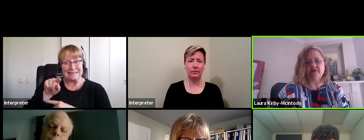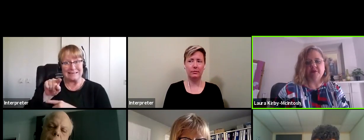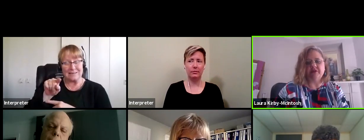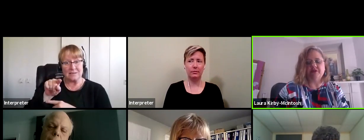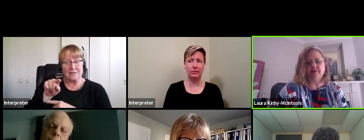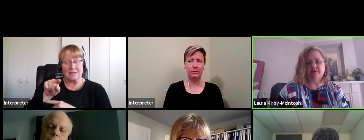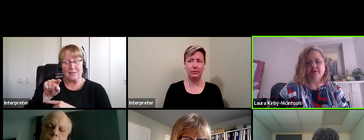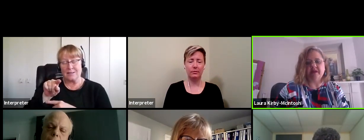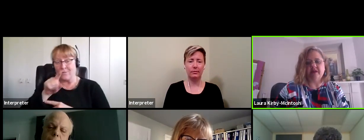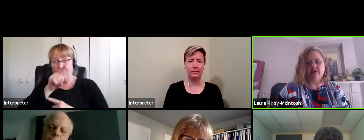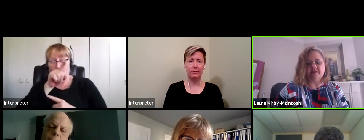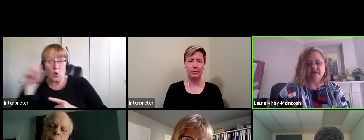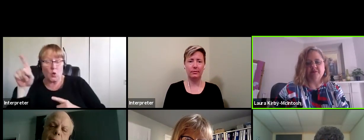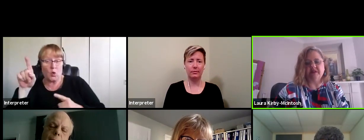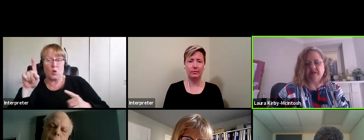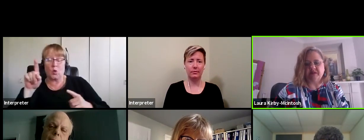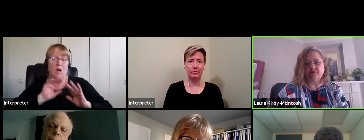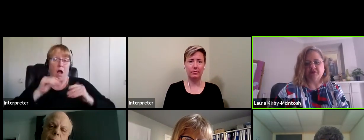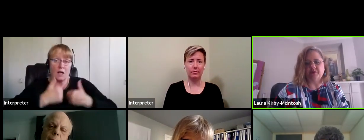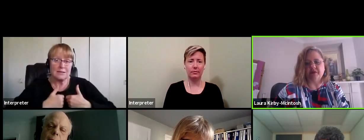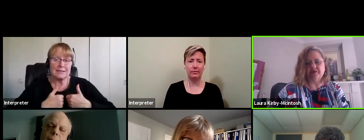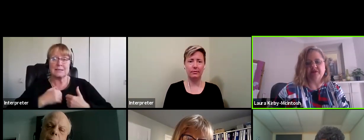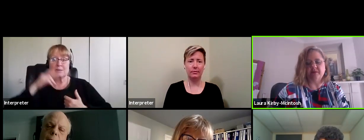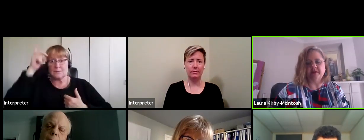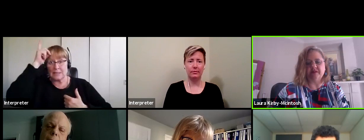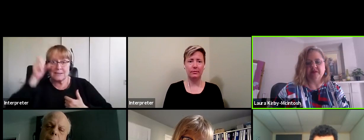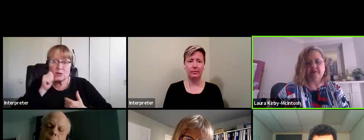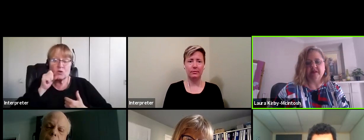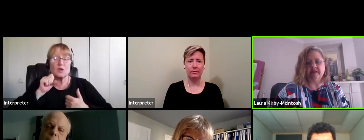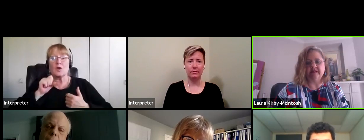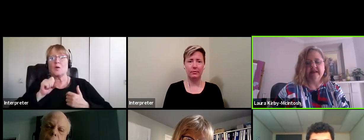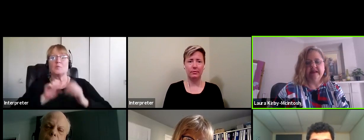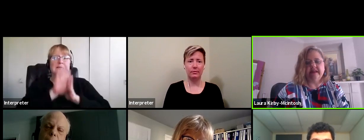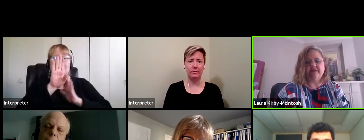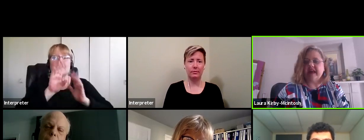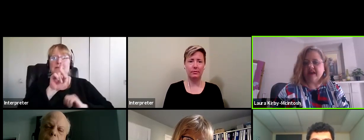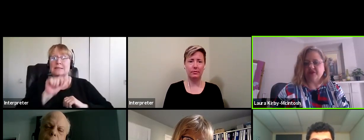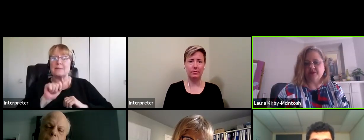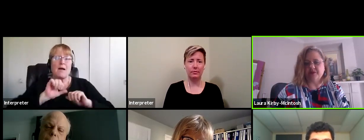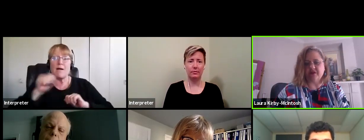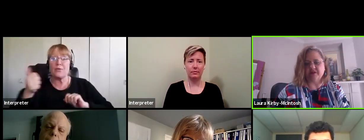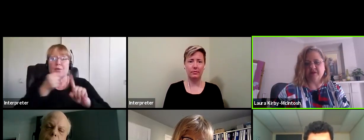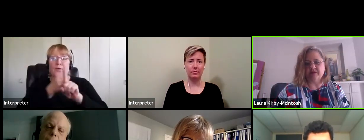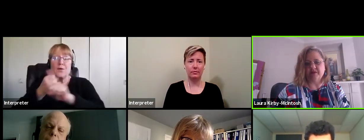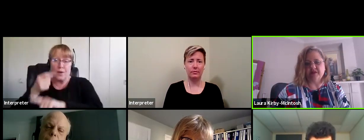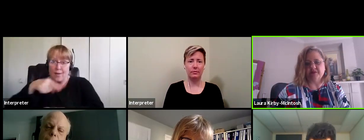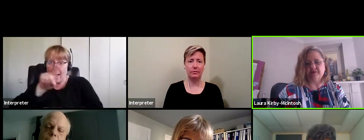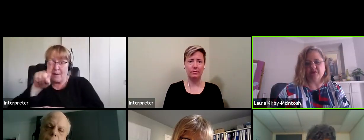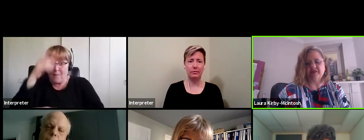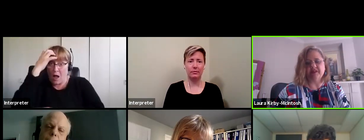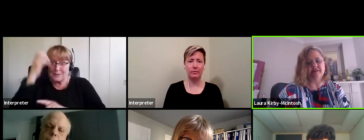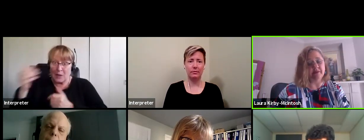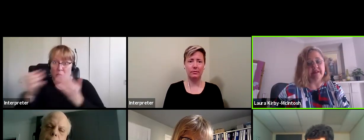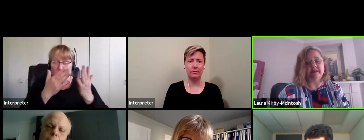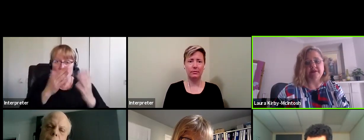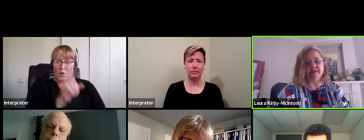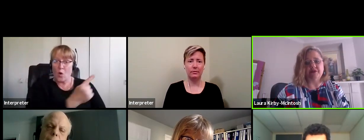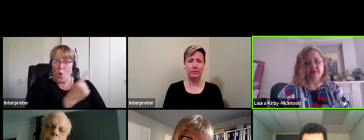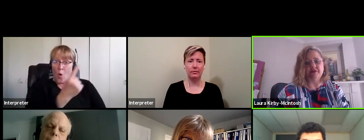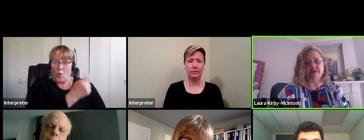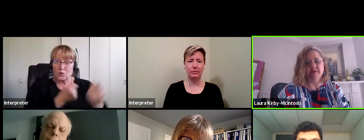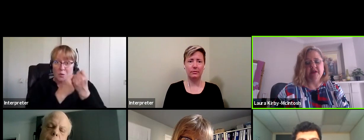that situation, whether it be autism, Down syndrome, or other developmental disabilities, if they have to go into hospital without support, that's a really